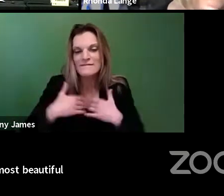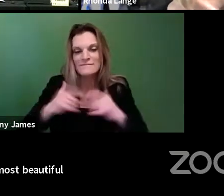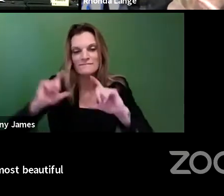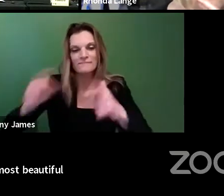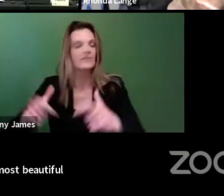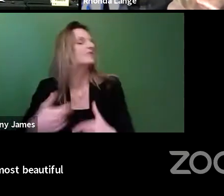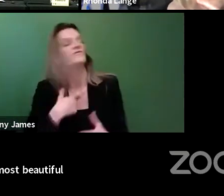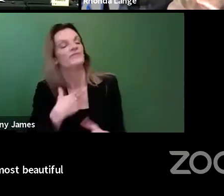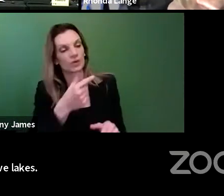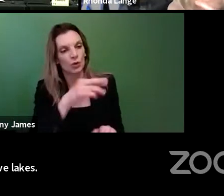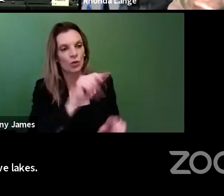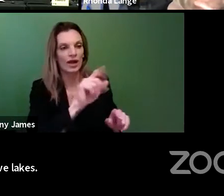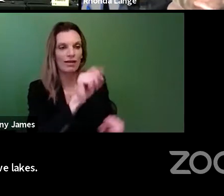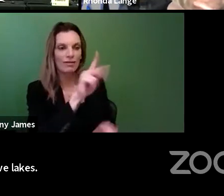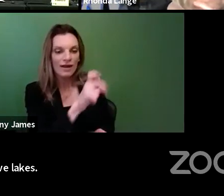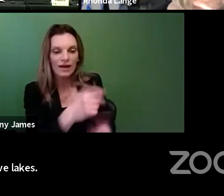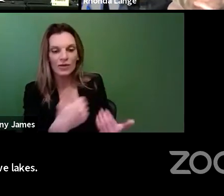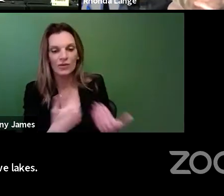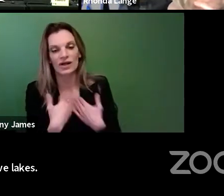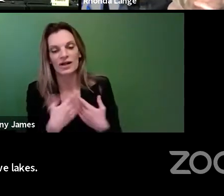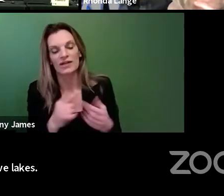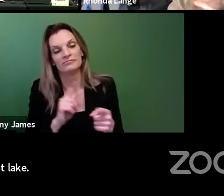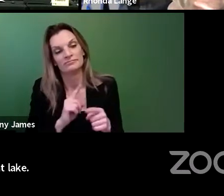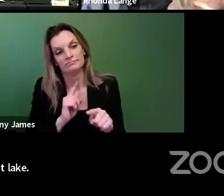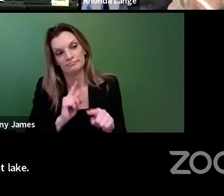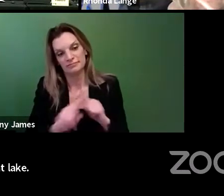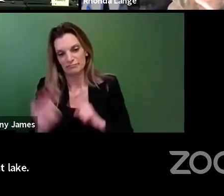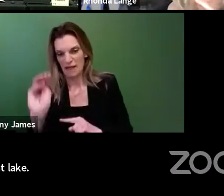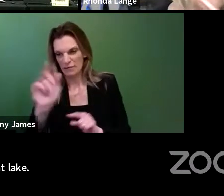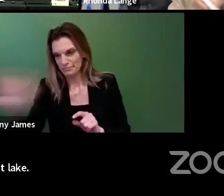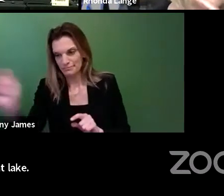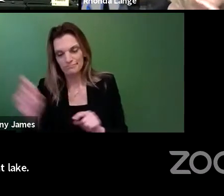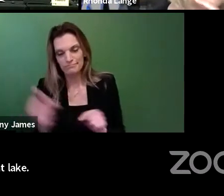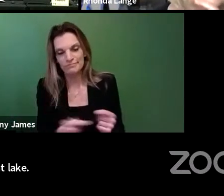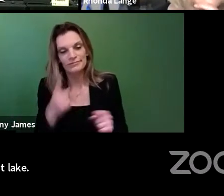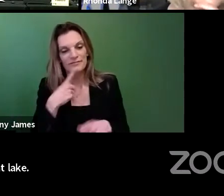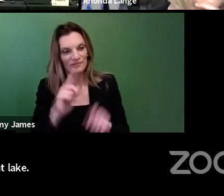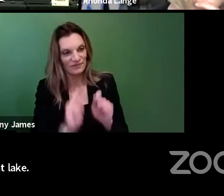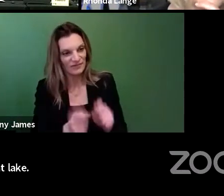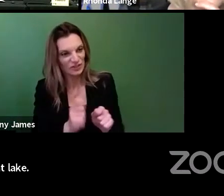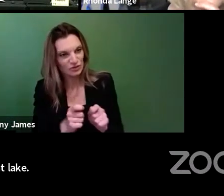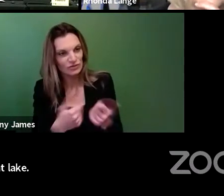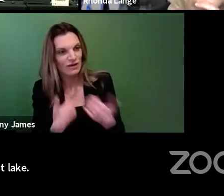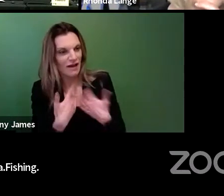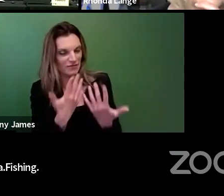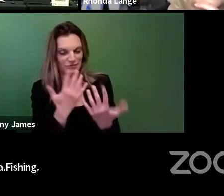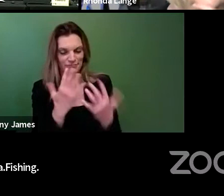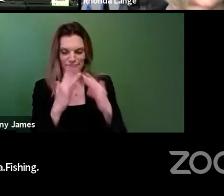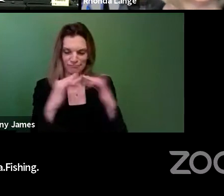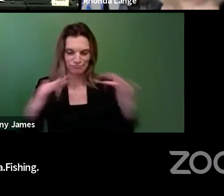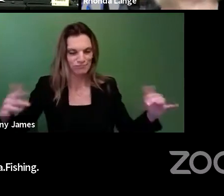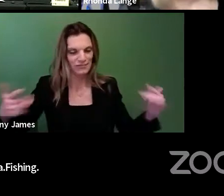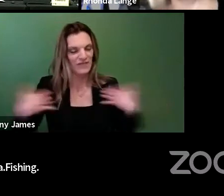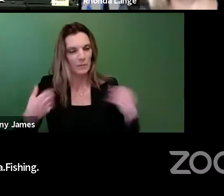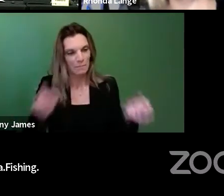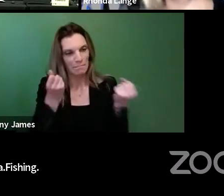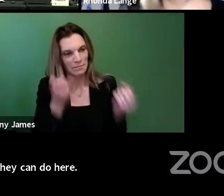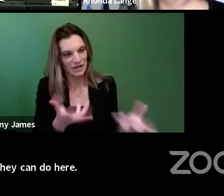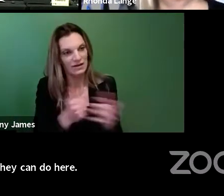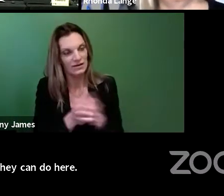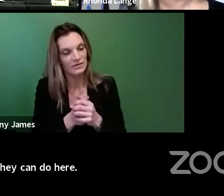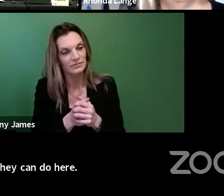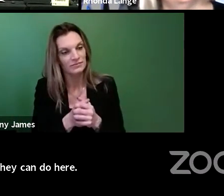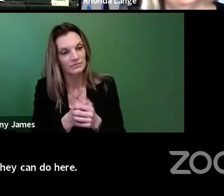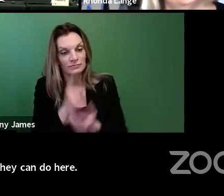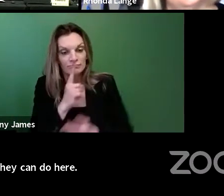Great Lake, we have Macatawa, fishing, anything they want to do, they can do here. We have incredible